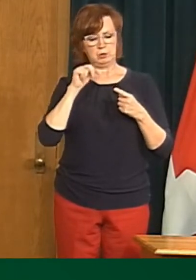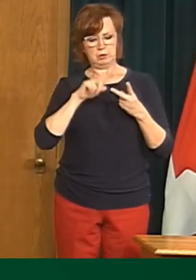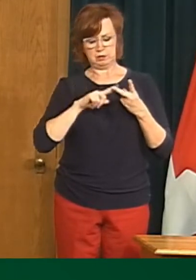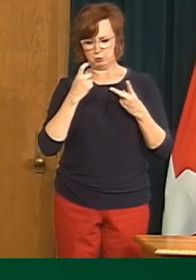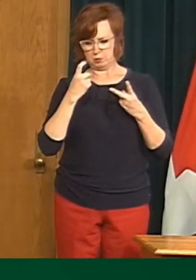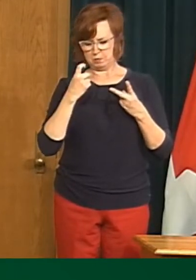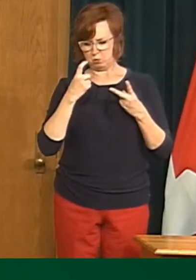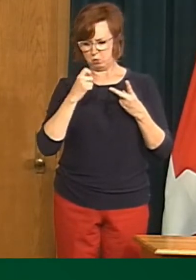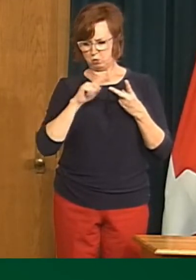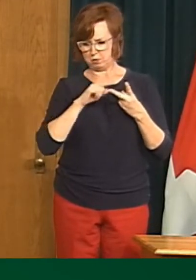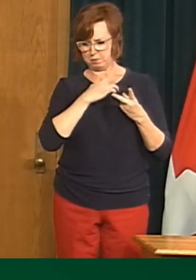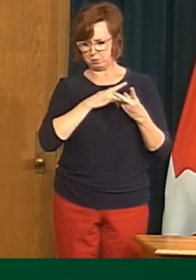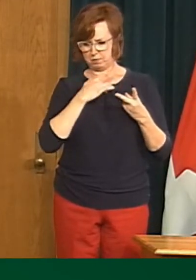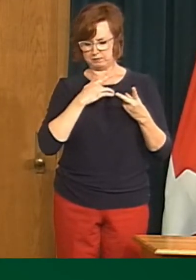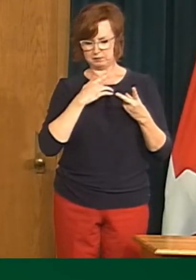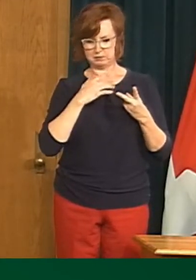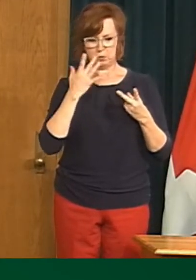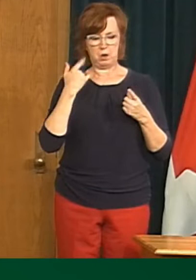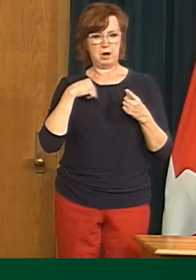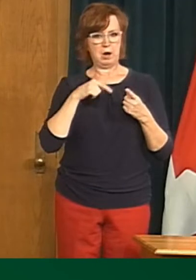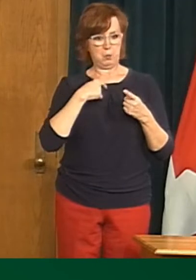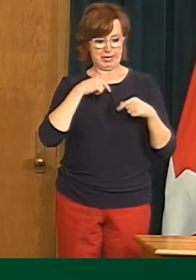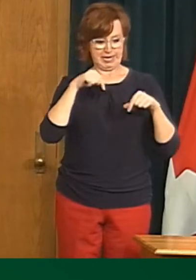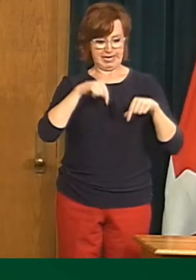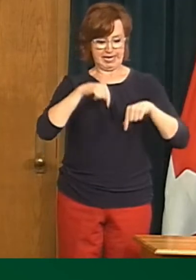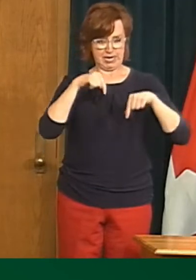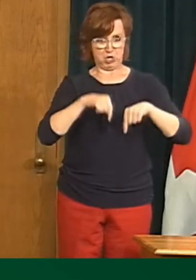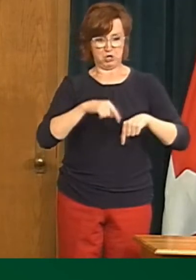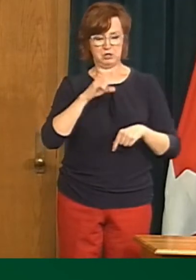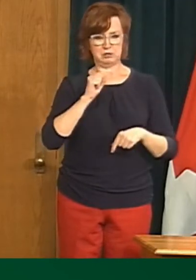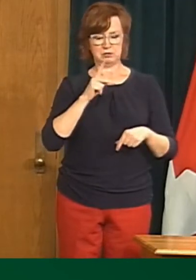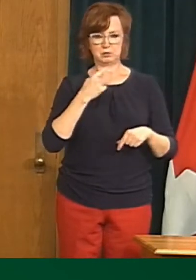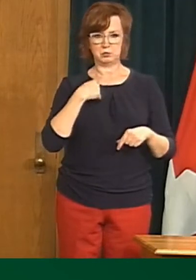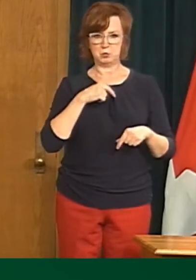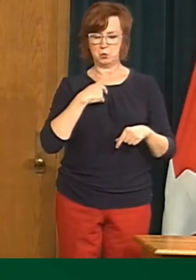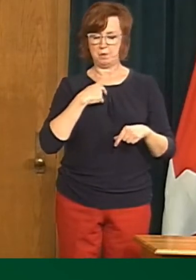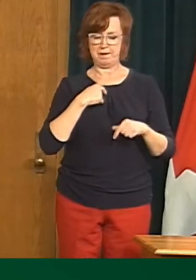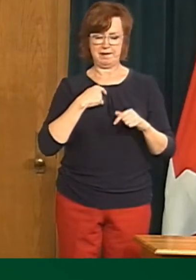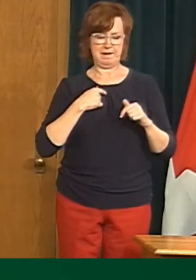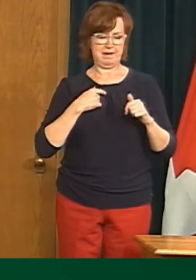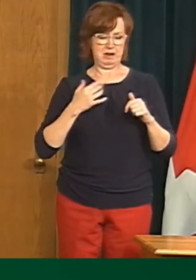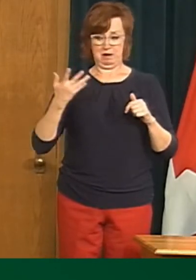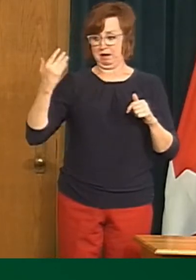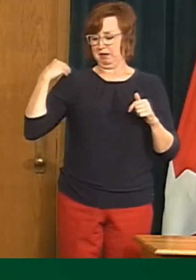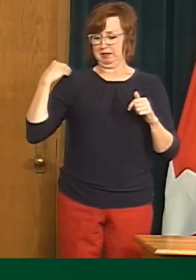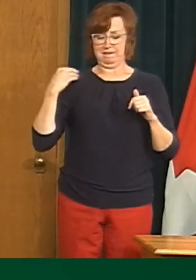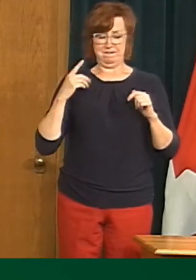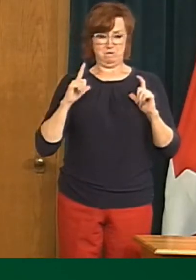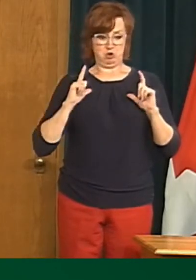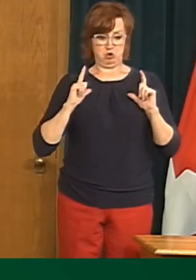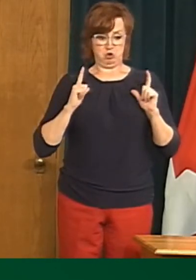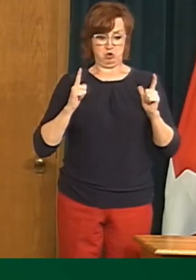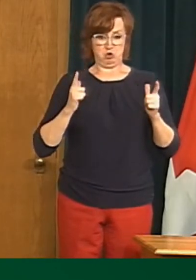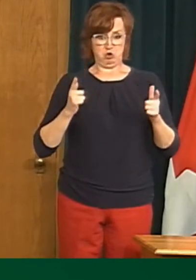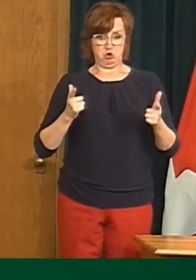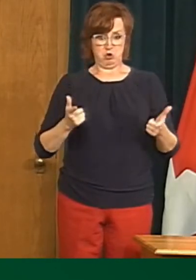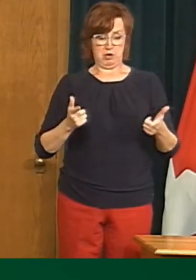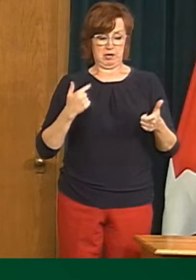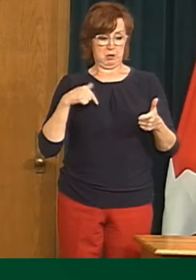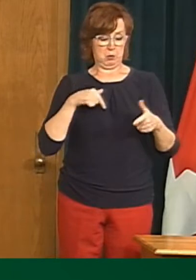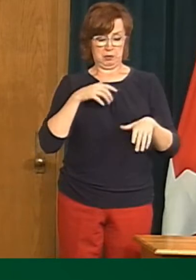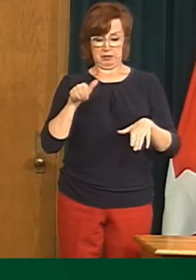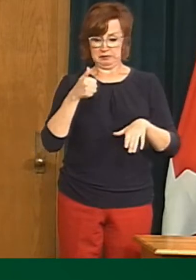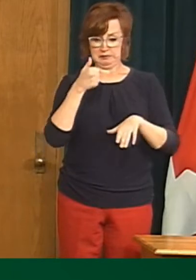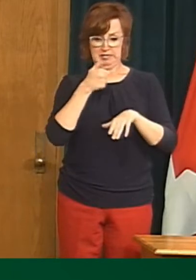province with respect to very early days of addressing this pandemic. One of the first initiatives that we had put forward was a self-isolation